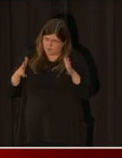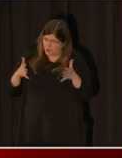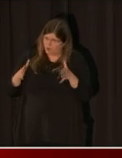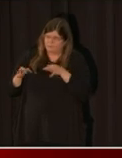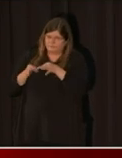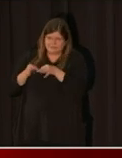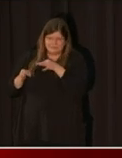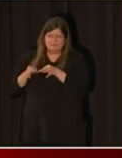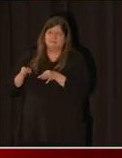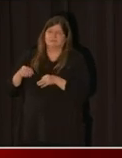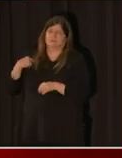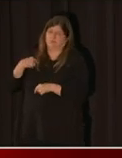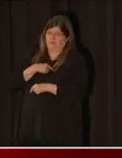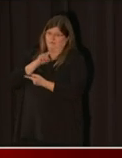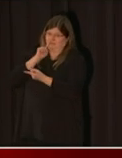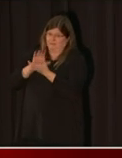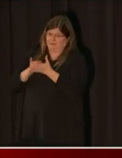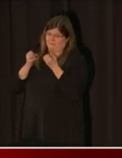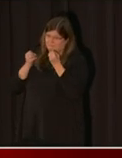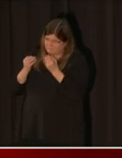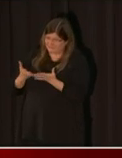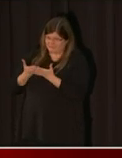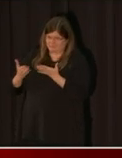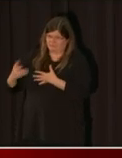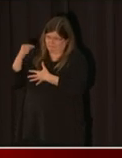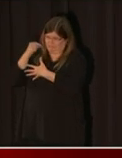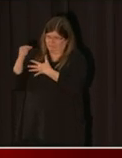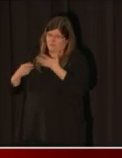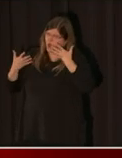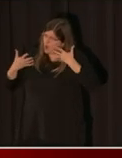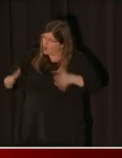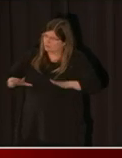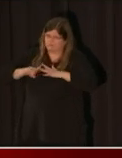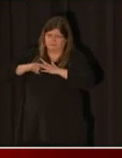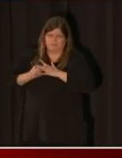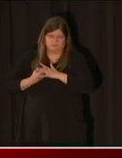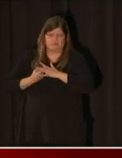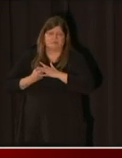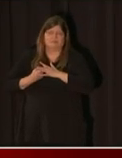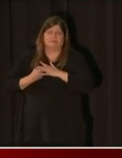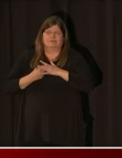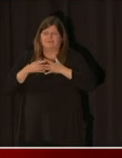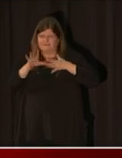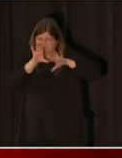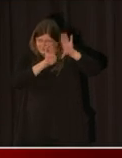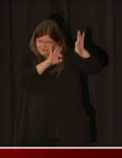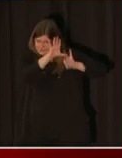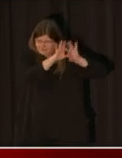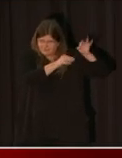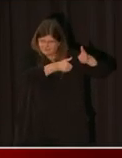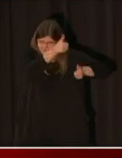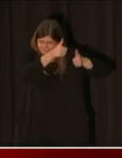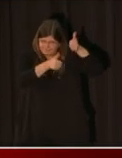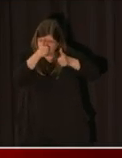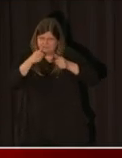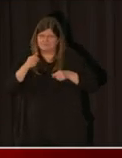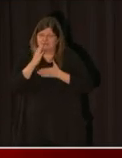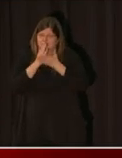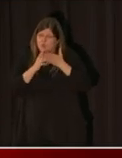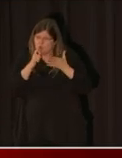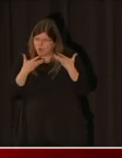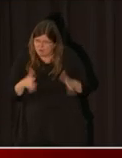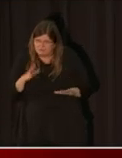have appointed, I think, a person who can make sure and has some of this experience of working with the